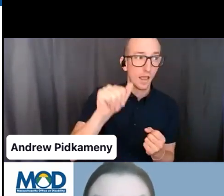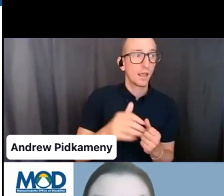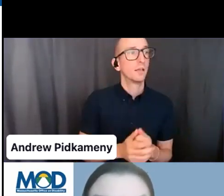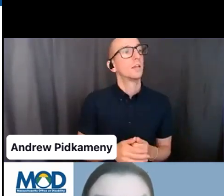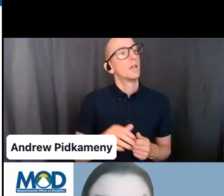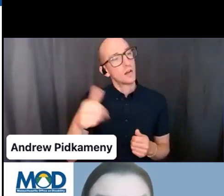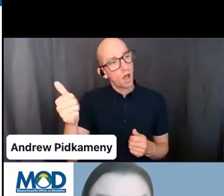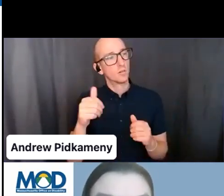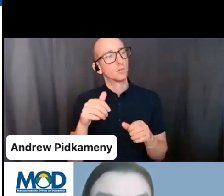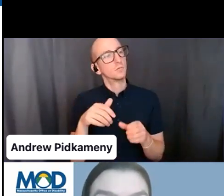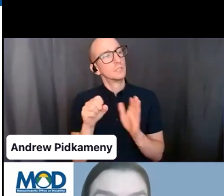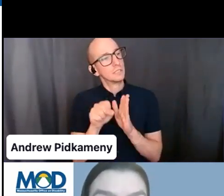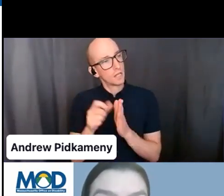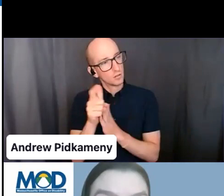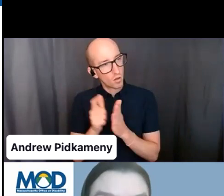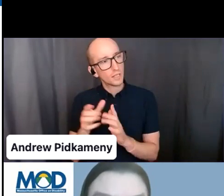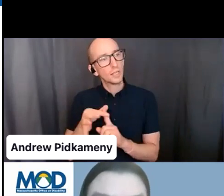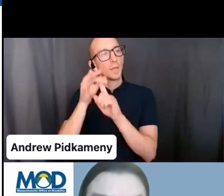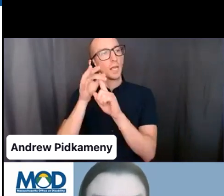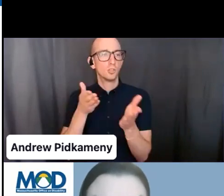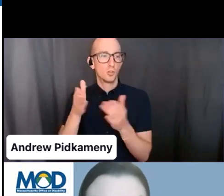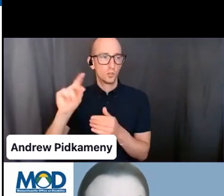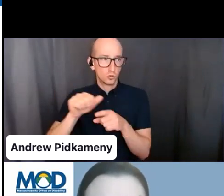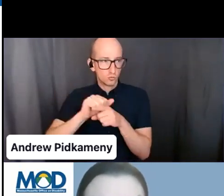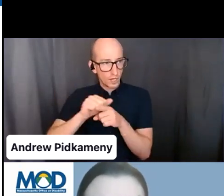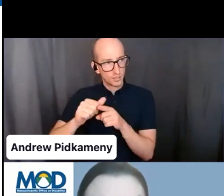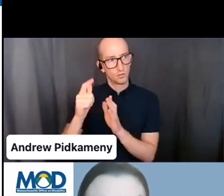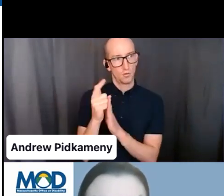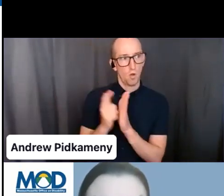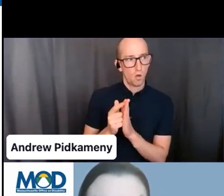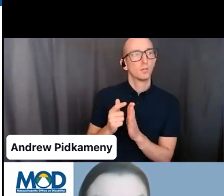is enforced by the Massachusetts Department of Agricultural Resources.